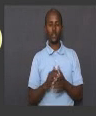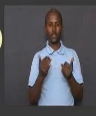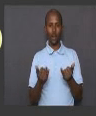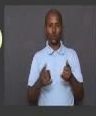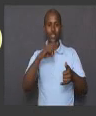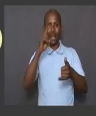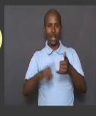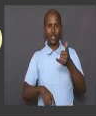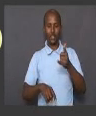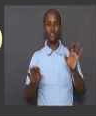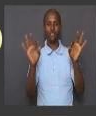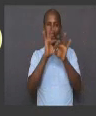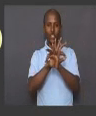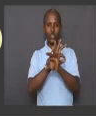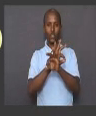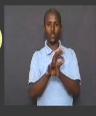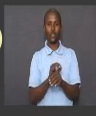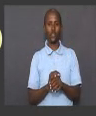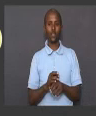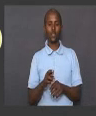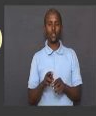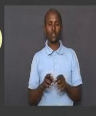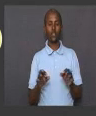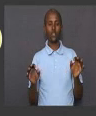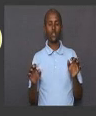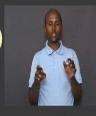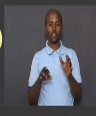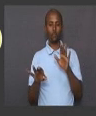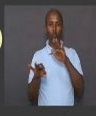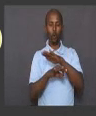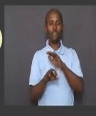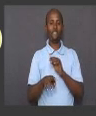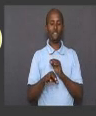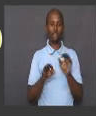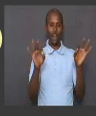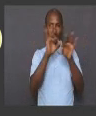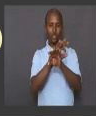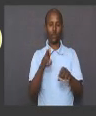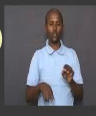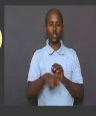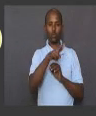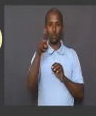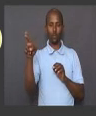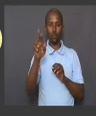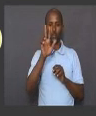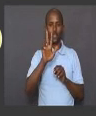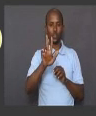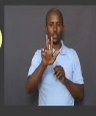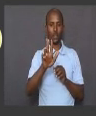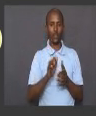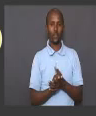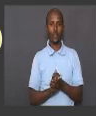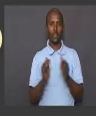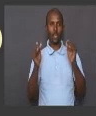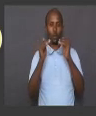Now for the last function. The floor function of the square root of